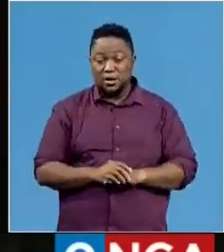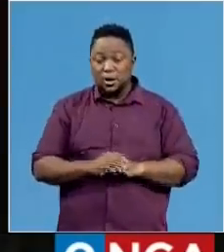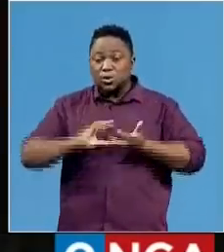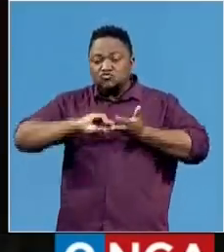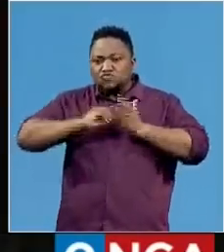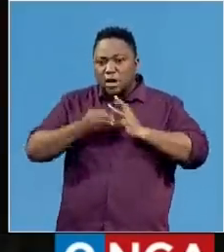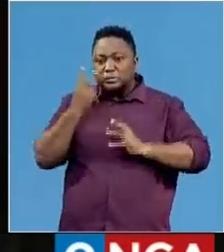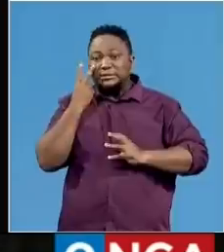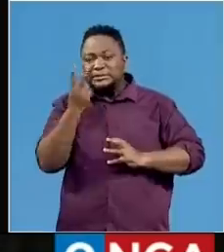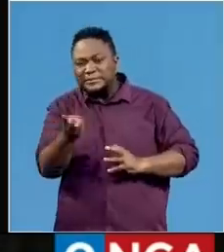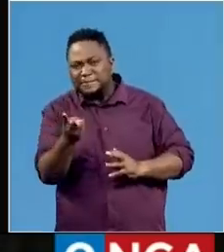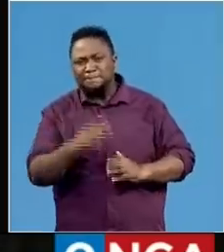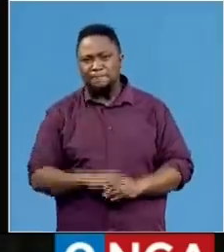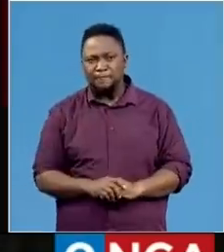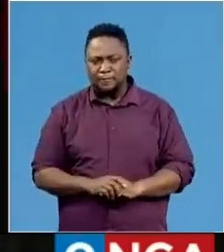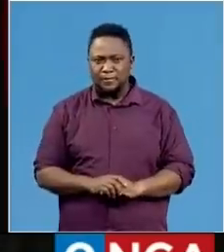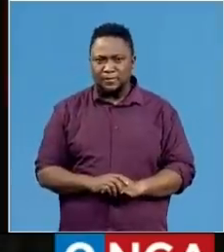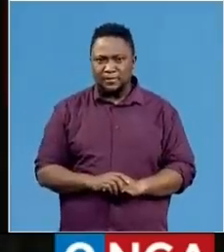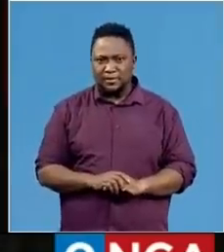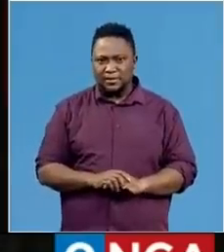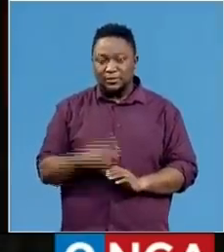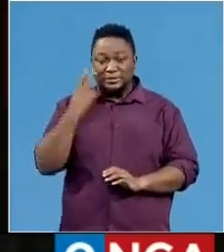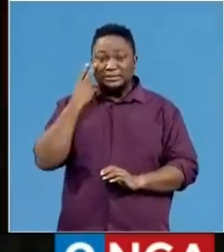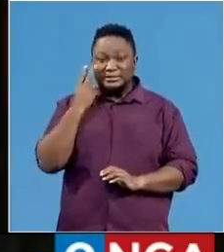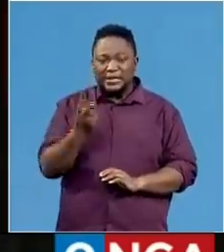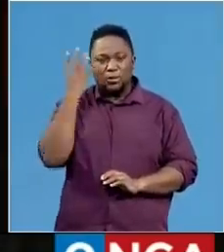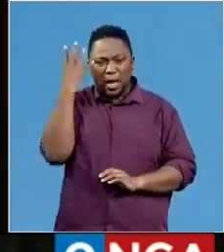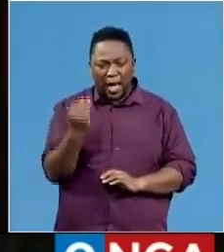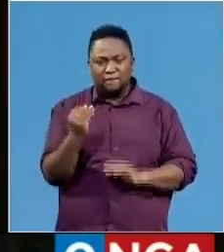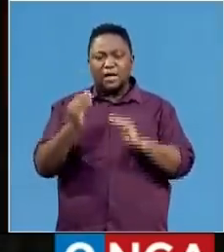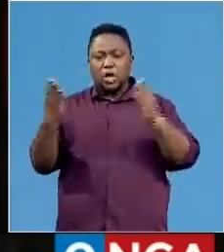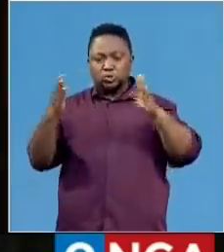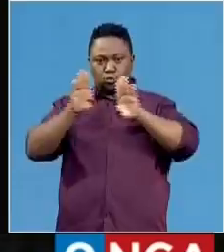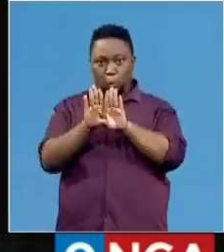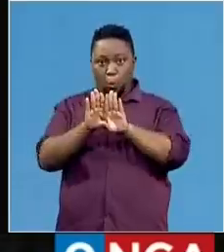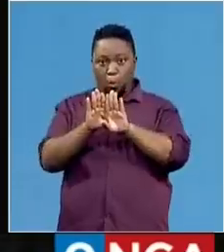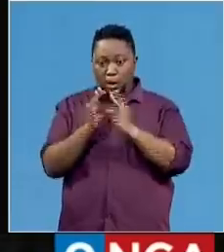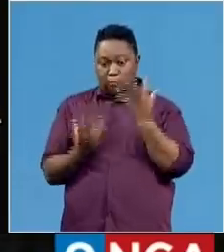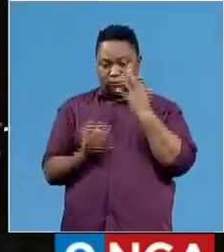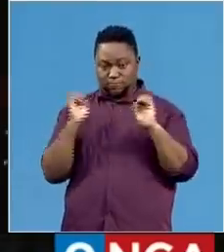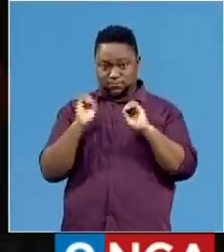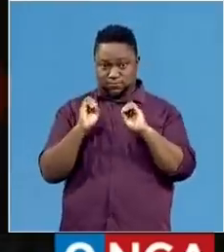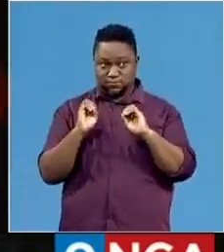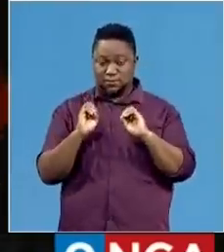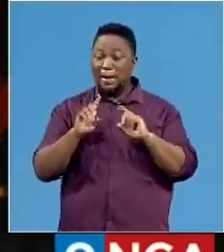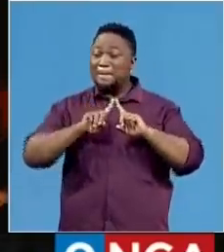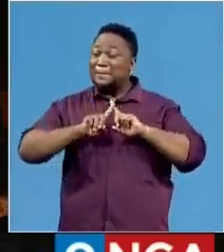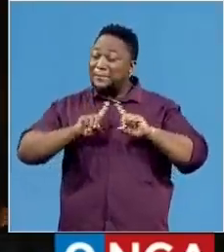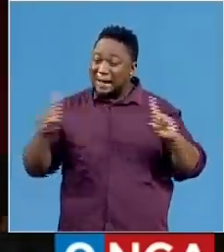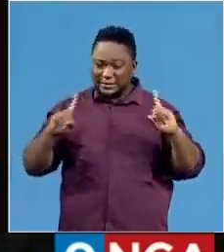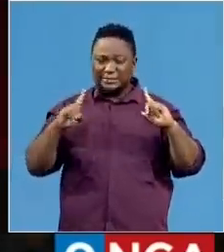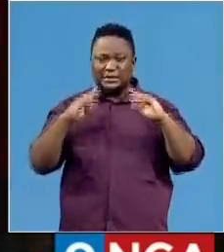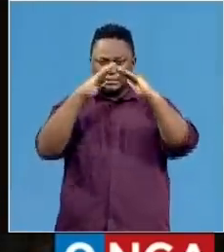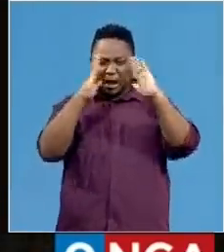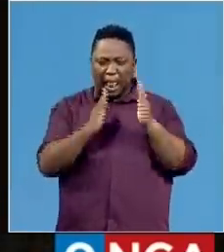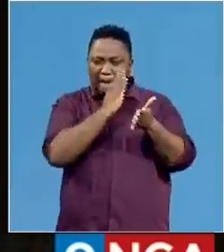We understand that there are roller doors, fireproof doors in this building. The library extends all the way around